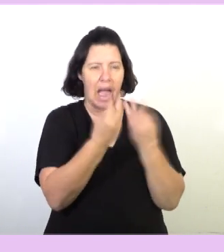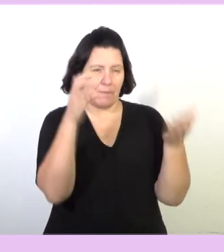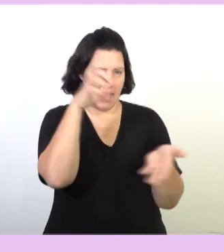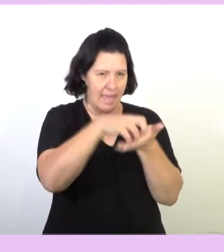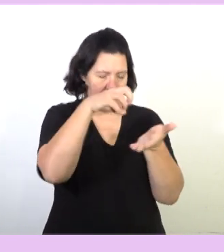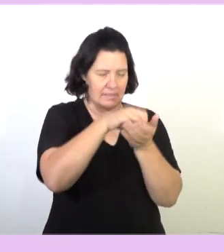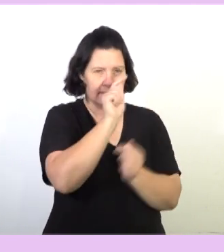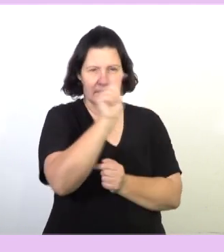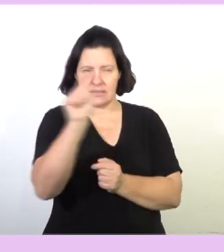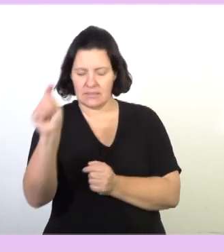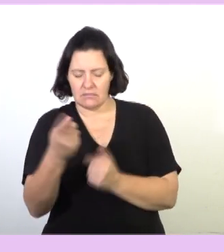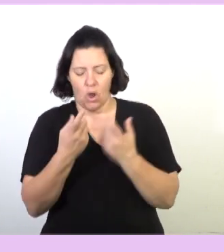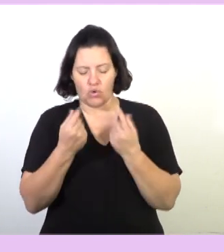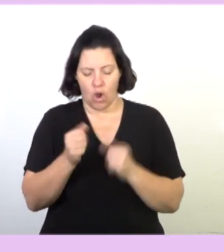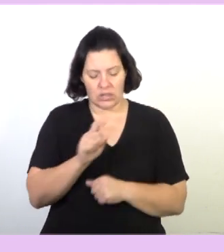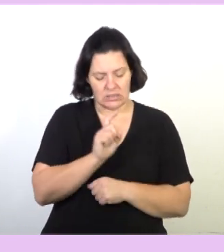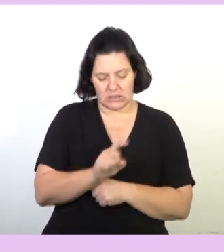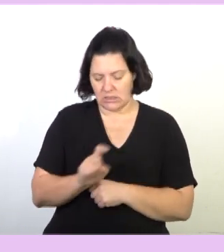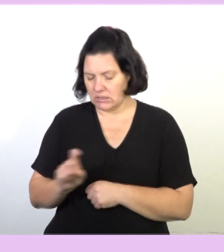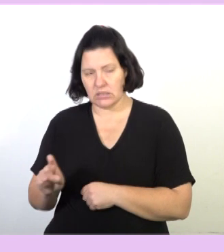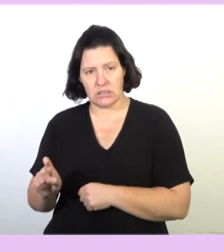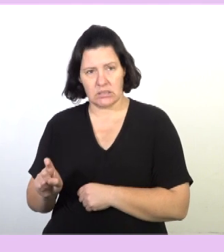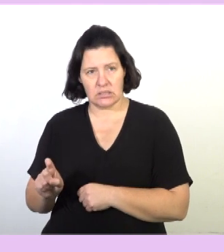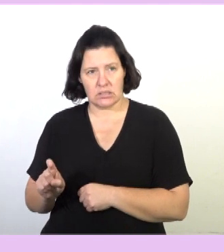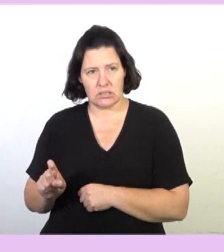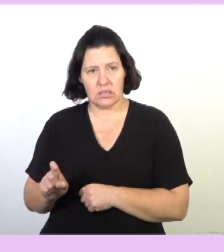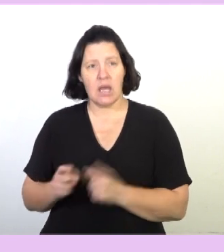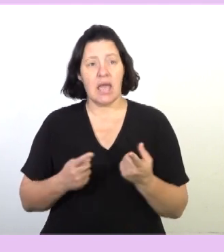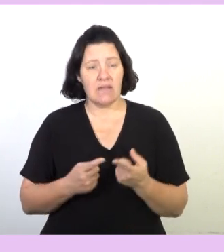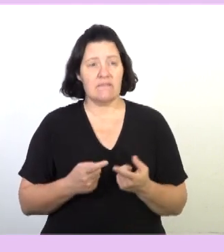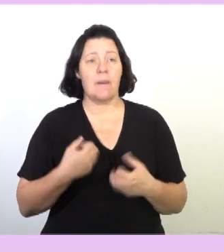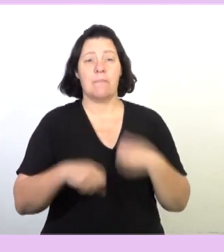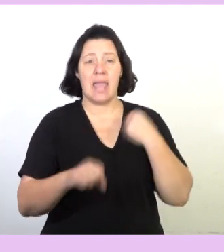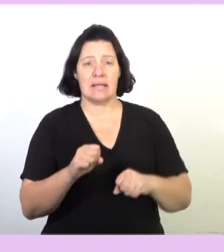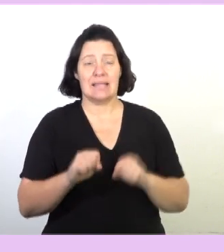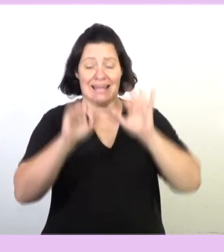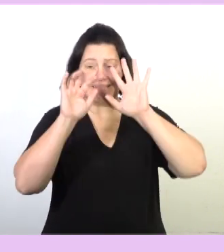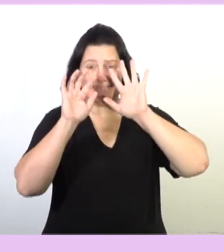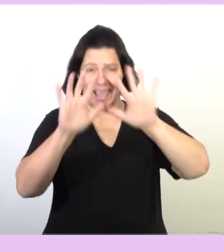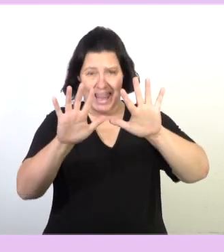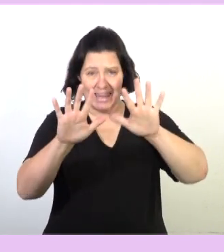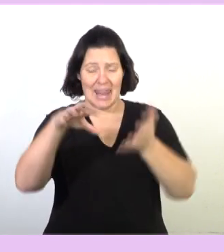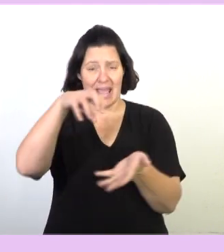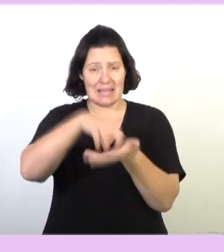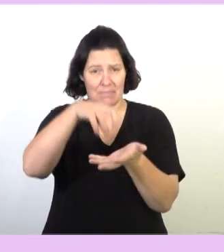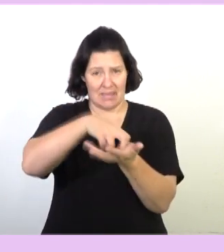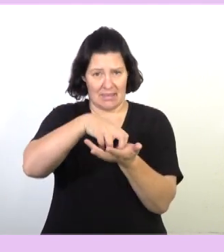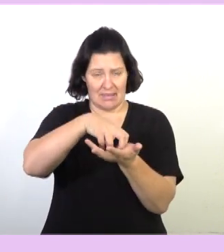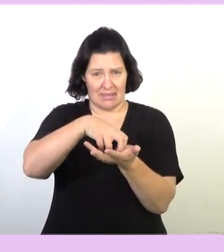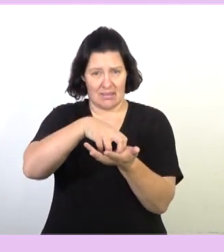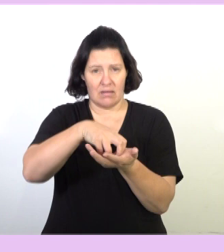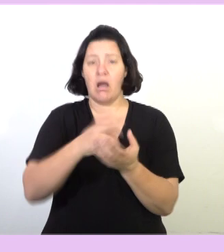of cakes and the cost per cupcake. If Tando bakes 10